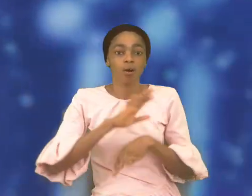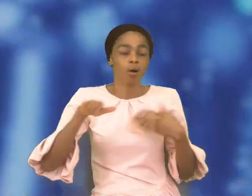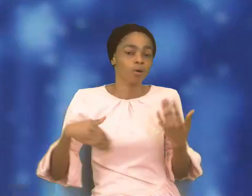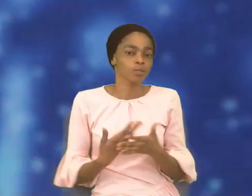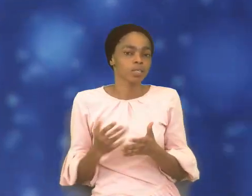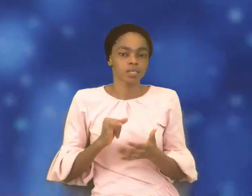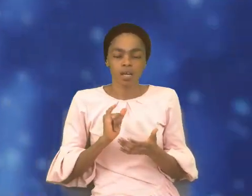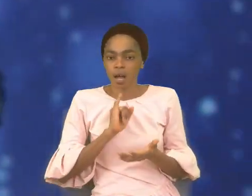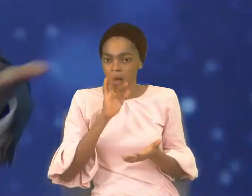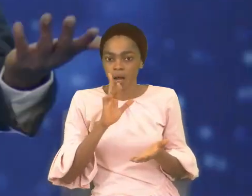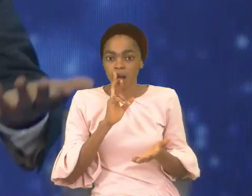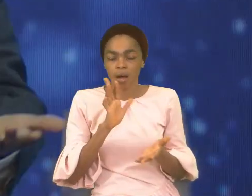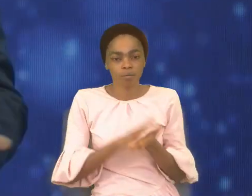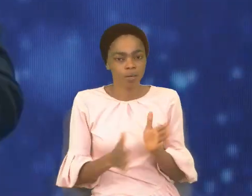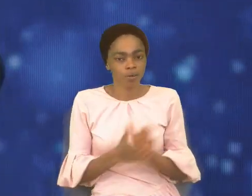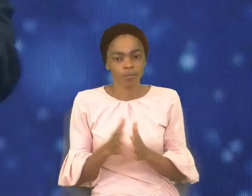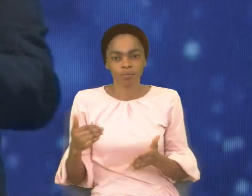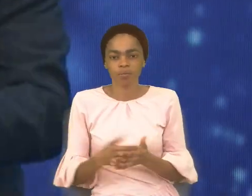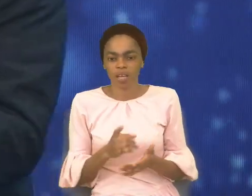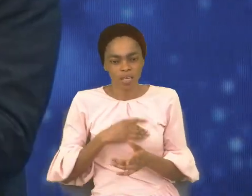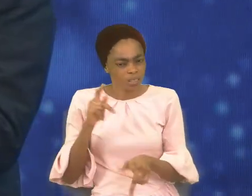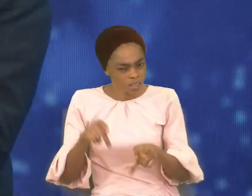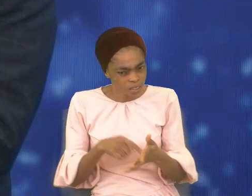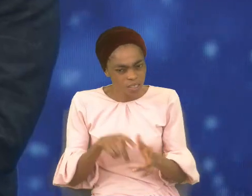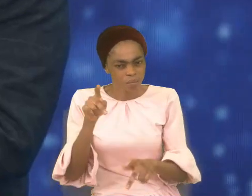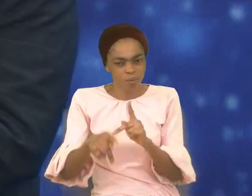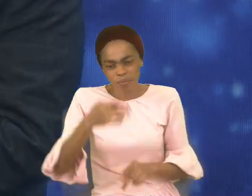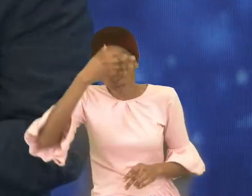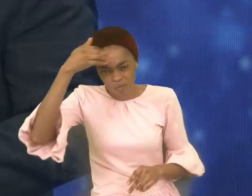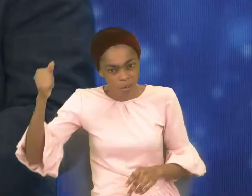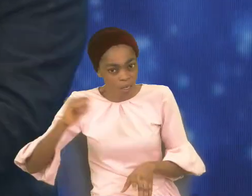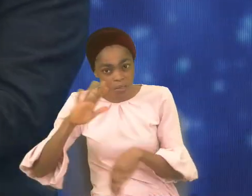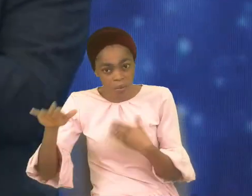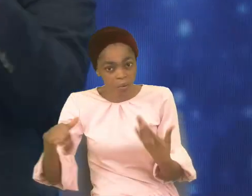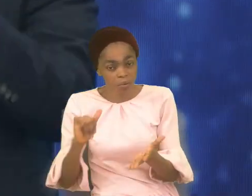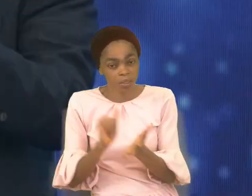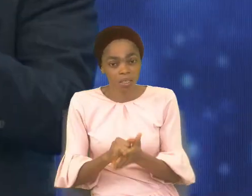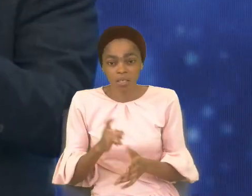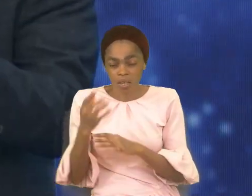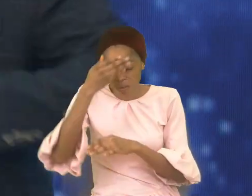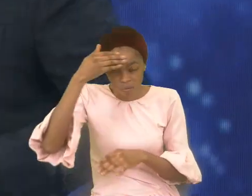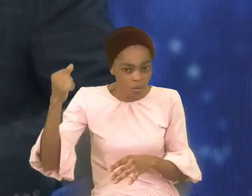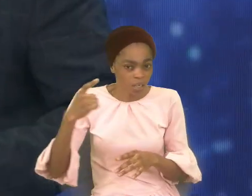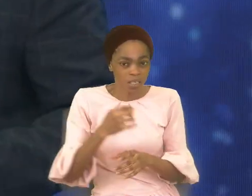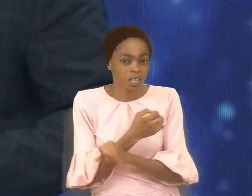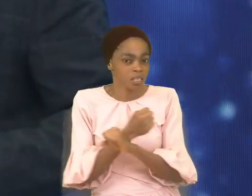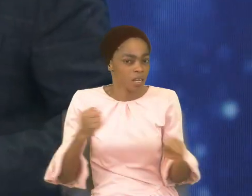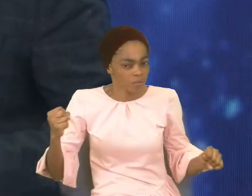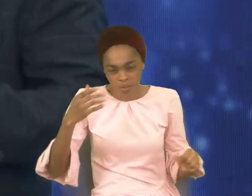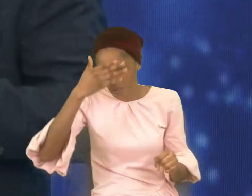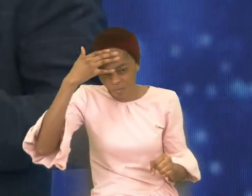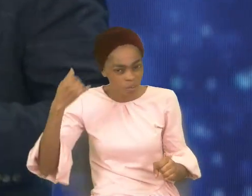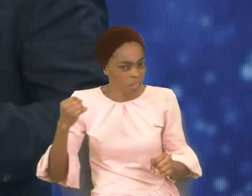They forget their conviction. They forget their consecration. Once they see a woman finished, and all